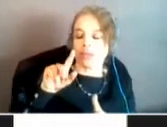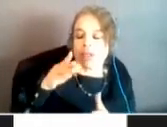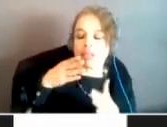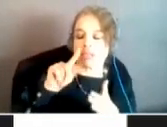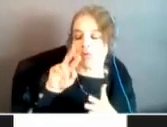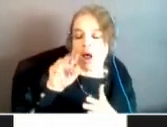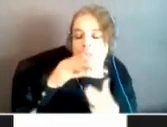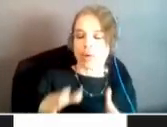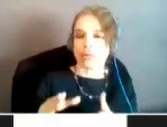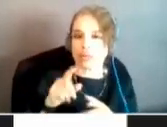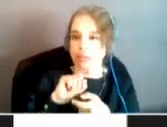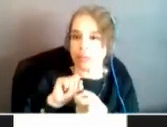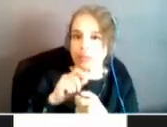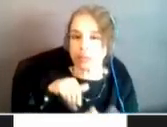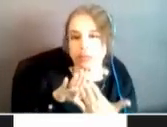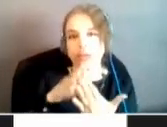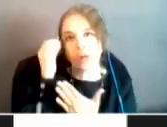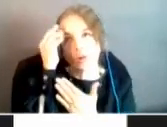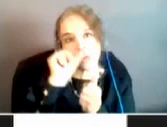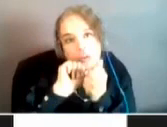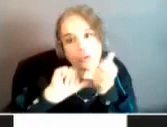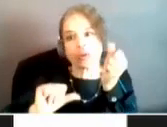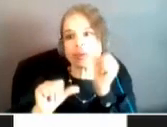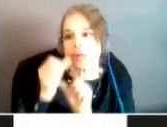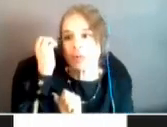can trigger suicidal thinking